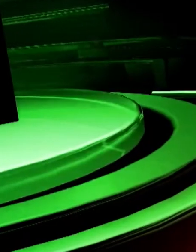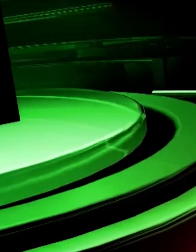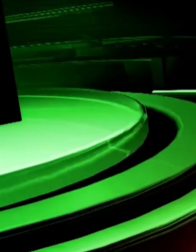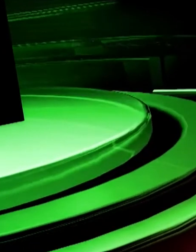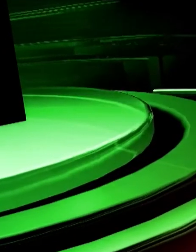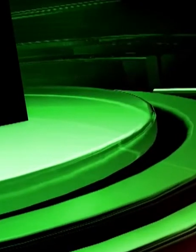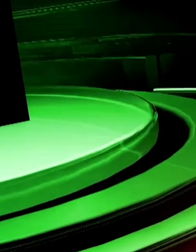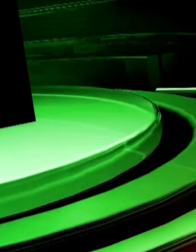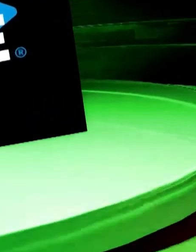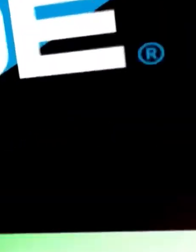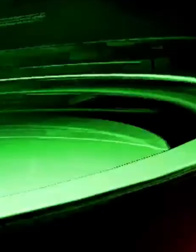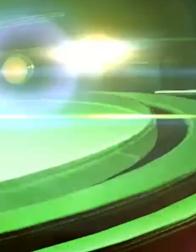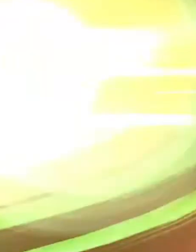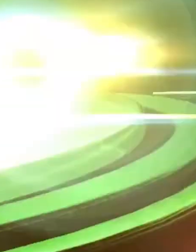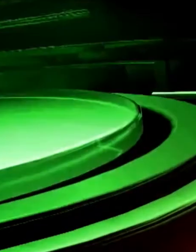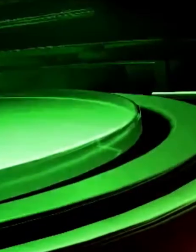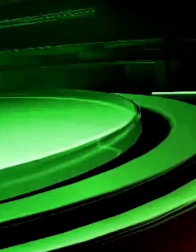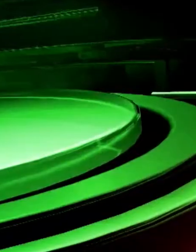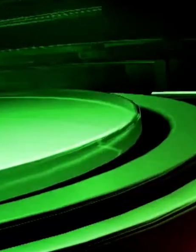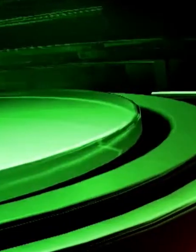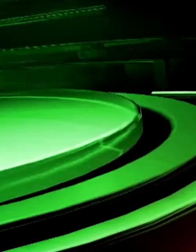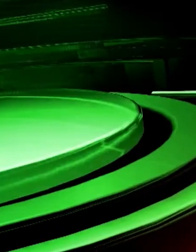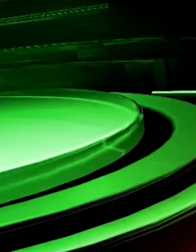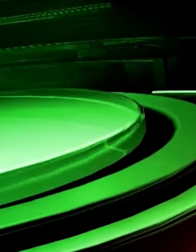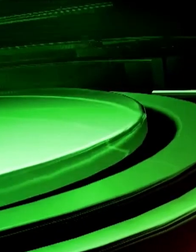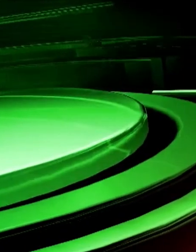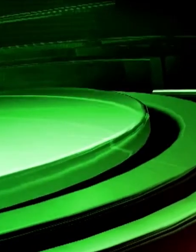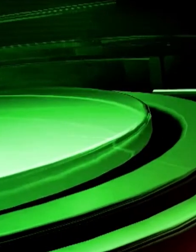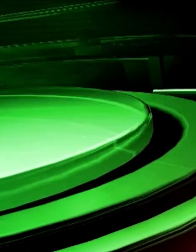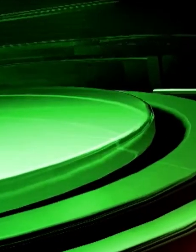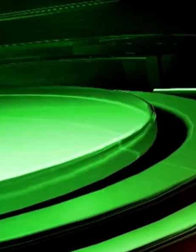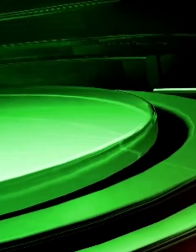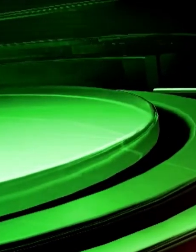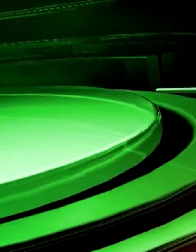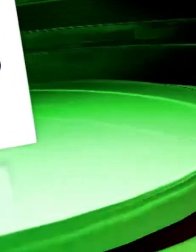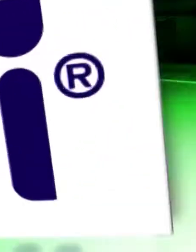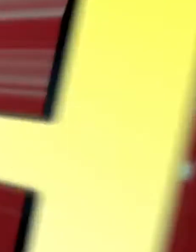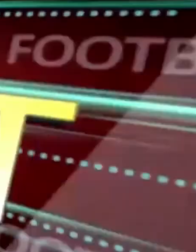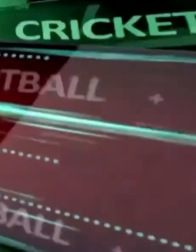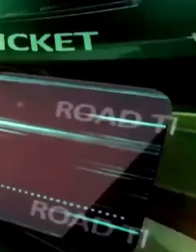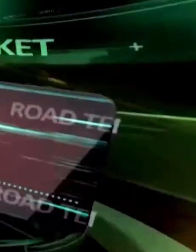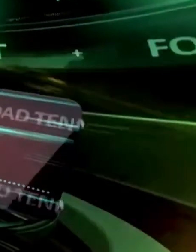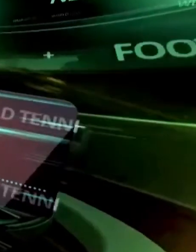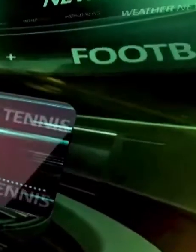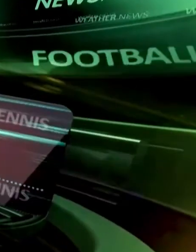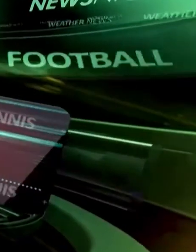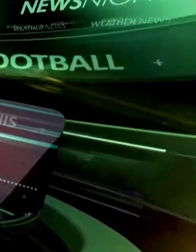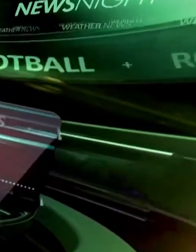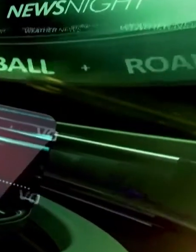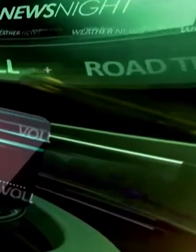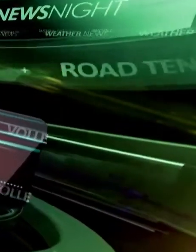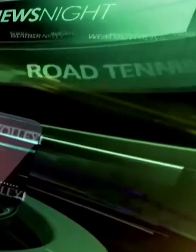Powerade. Feel the power. And Desani Water. Connect mind and body.